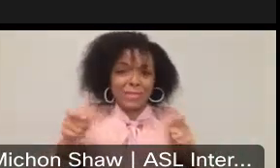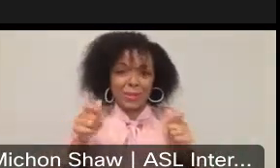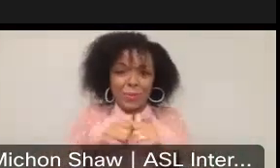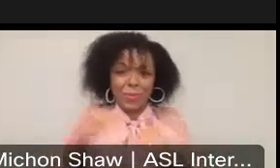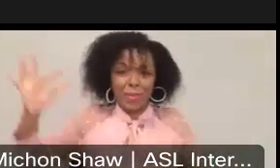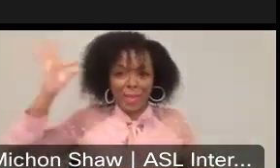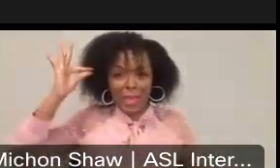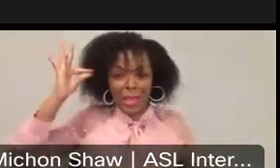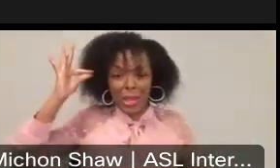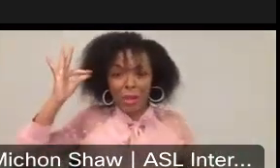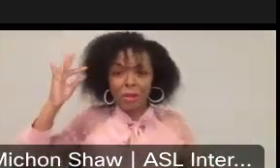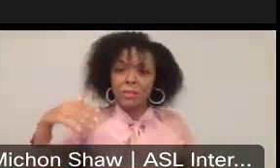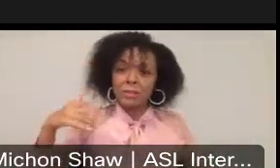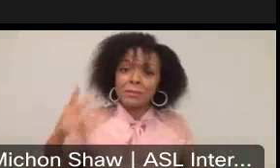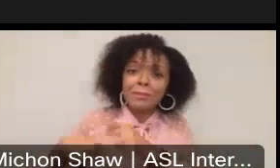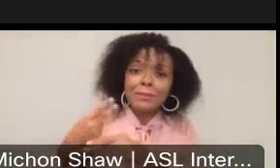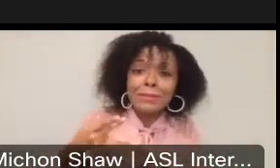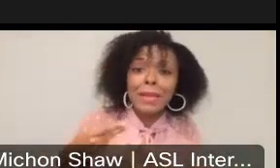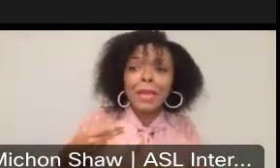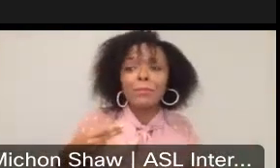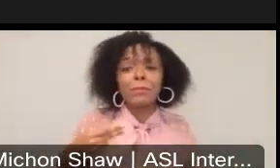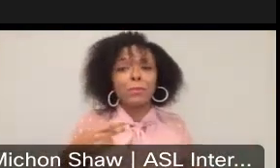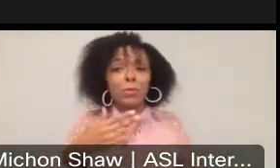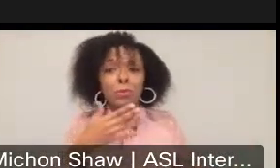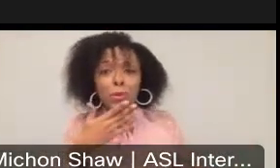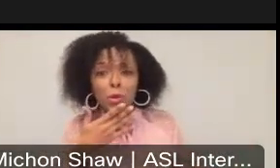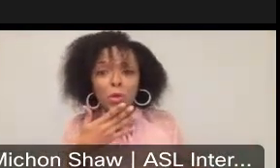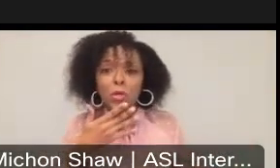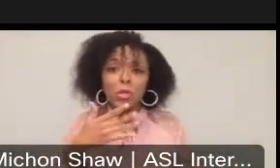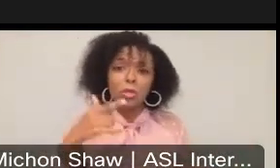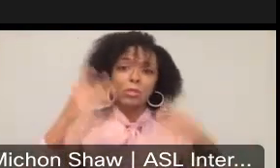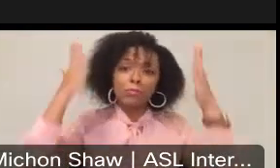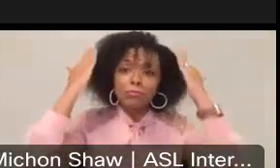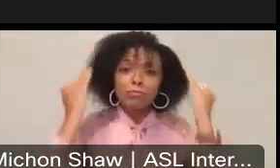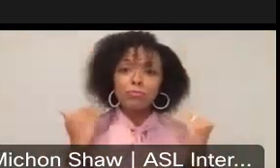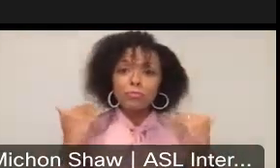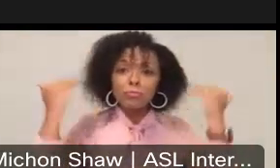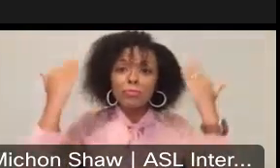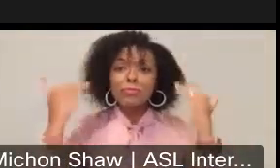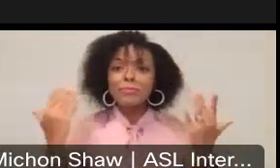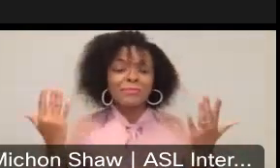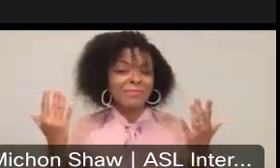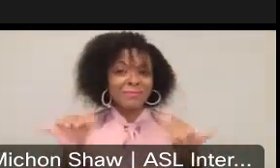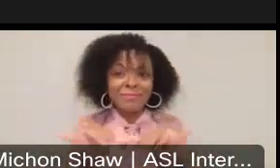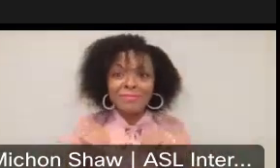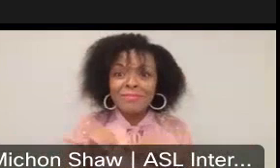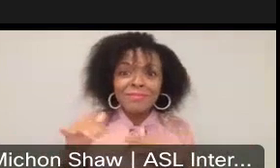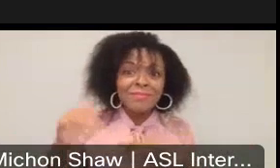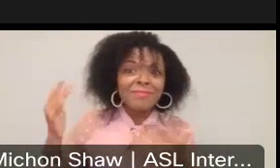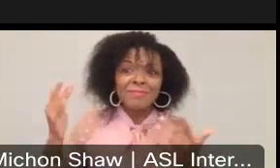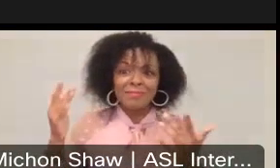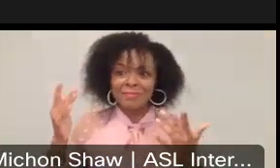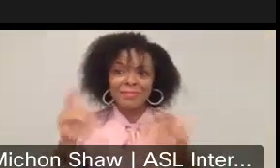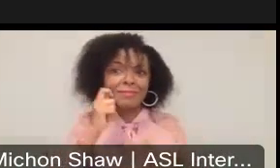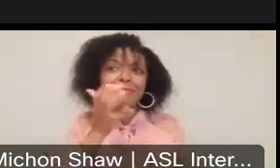texture, the color, the shape, the size. Doesn't matter about the skin color. Hair is